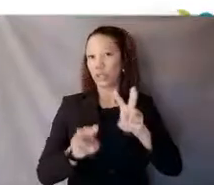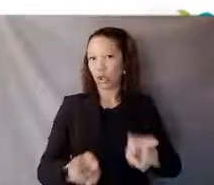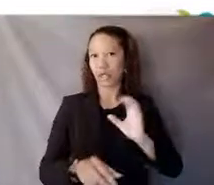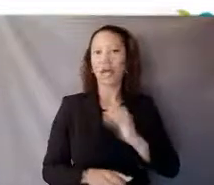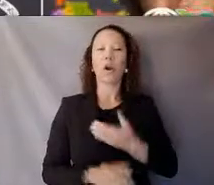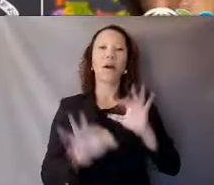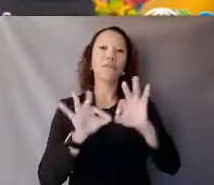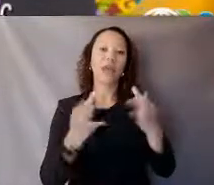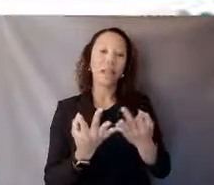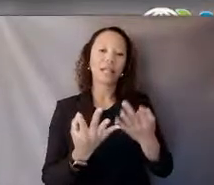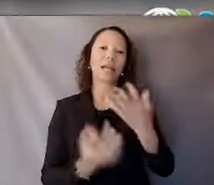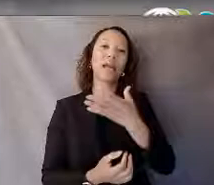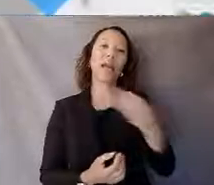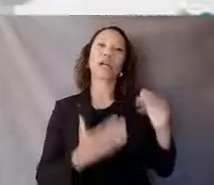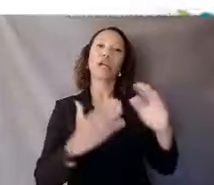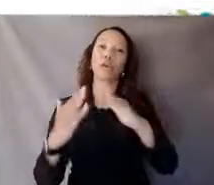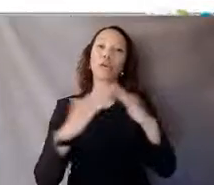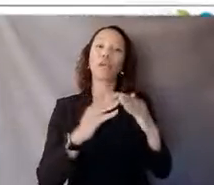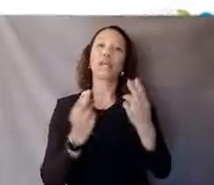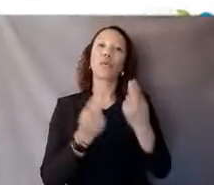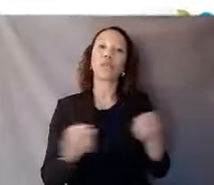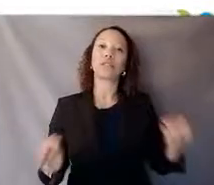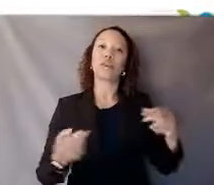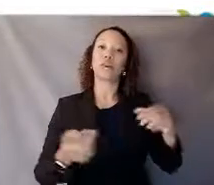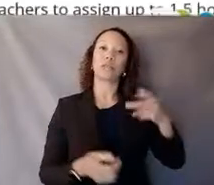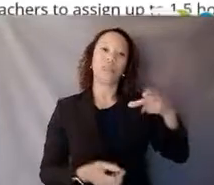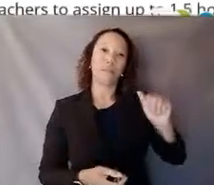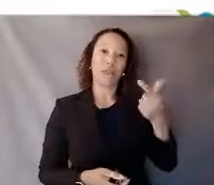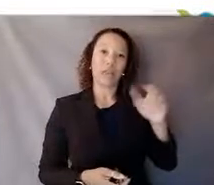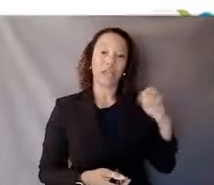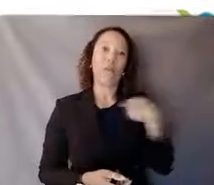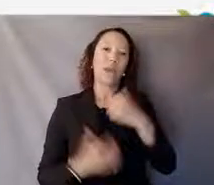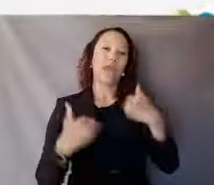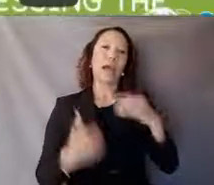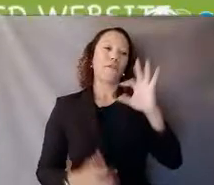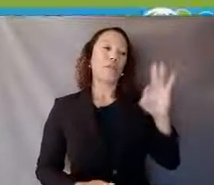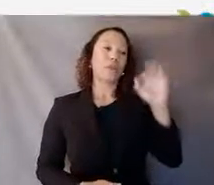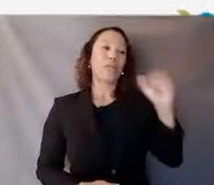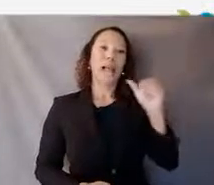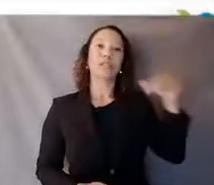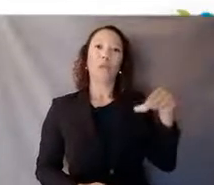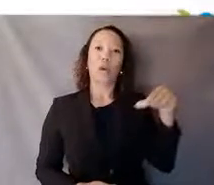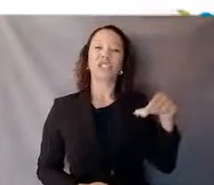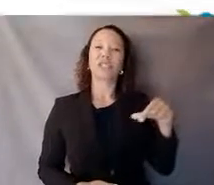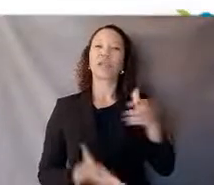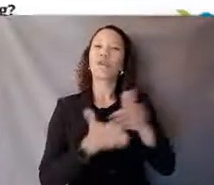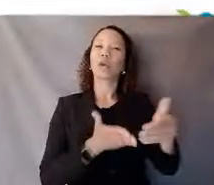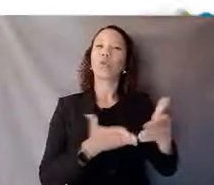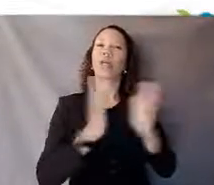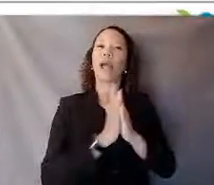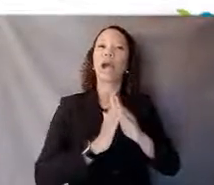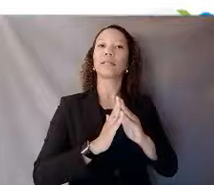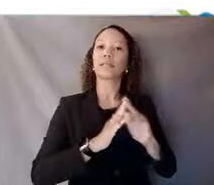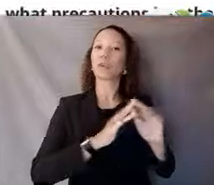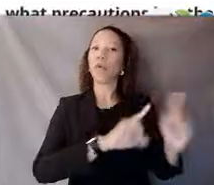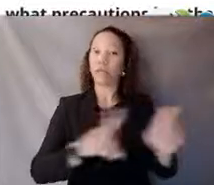our family and community resource page where we have those frequently asked questions and there's answers to them. So it's not just the questions, you